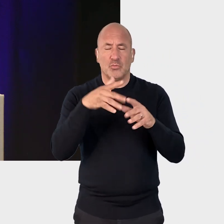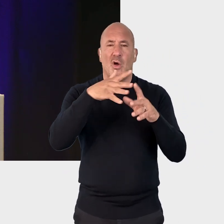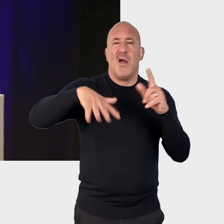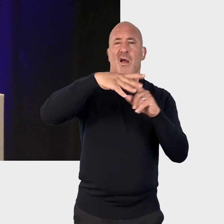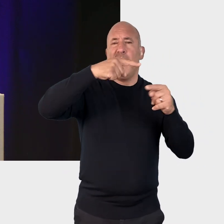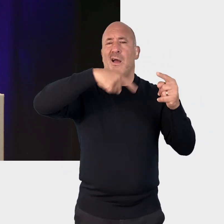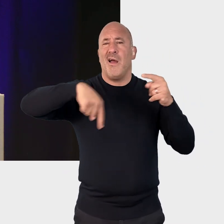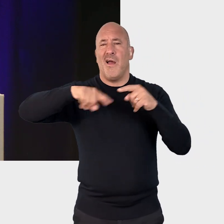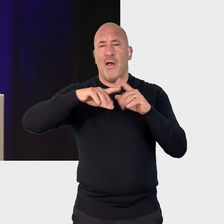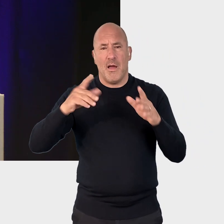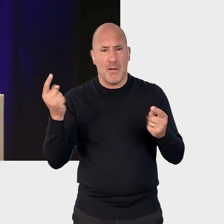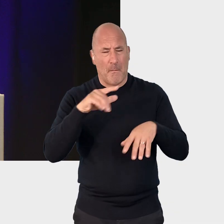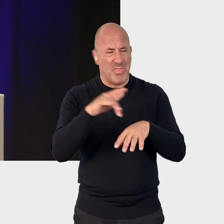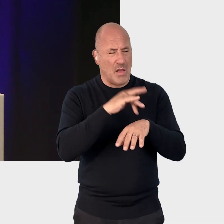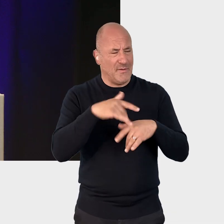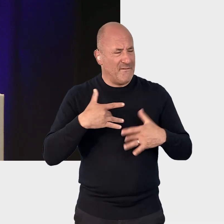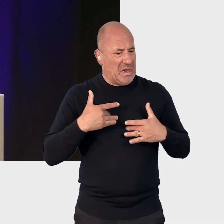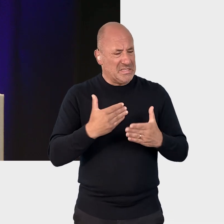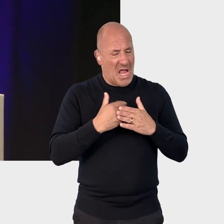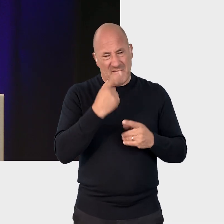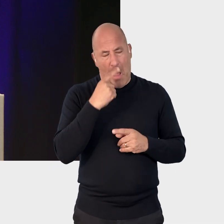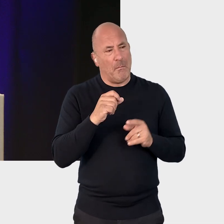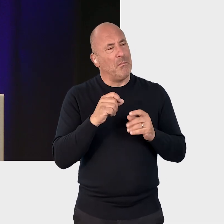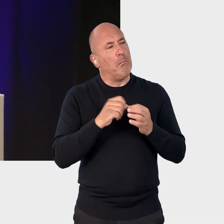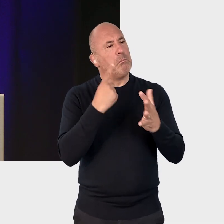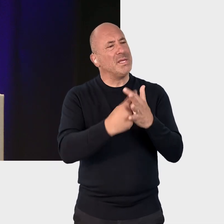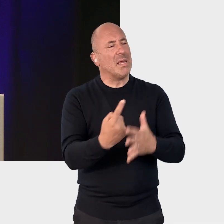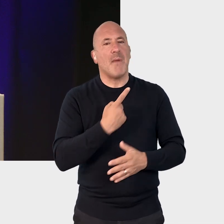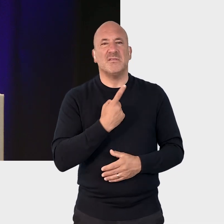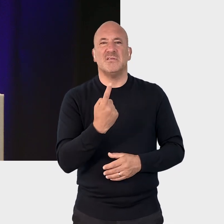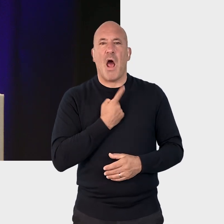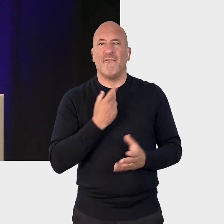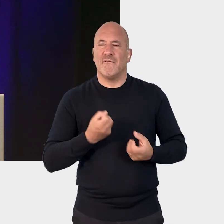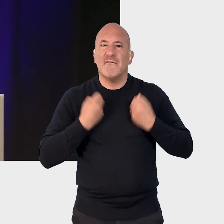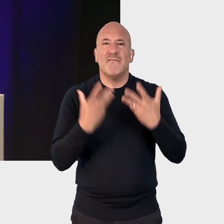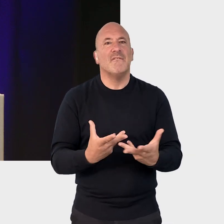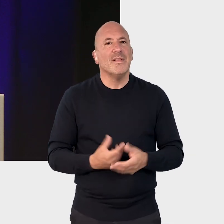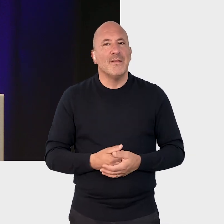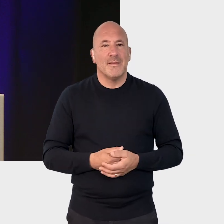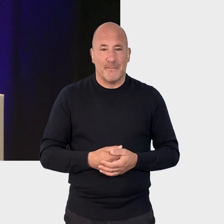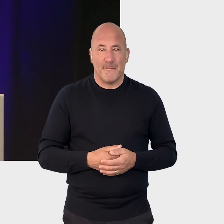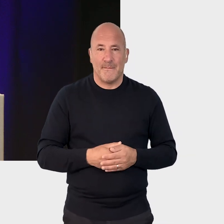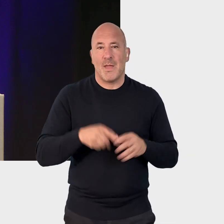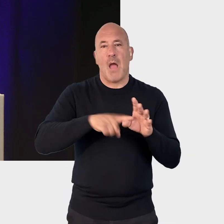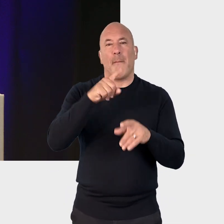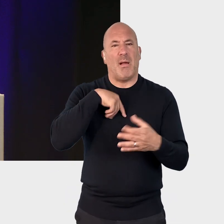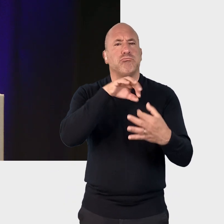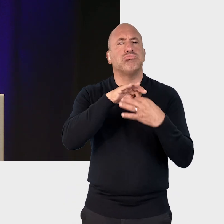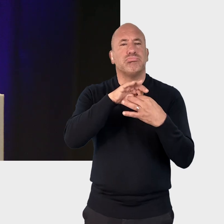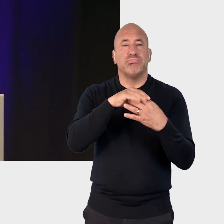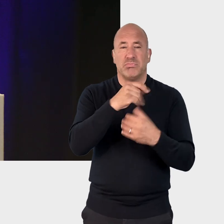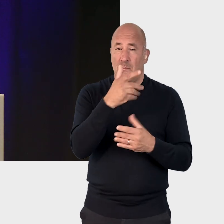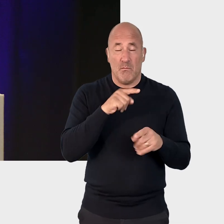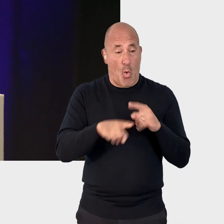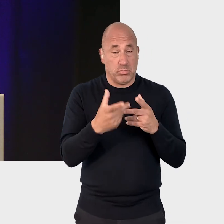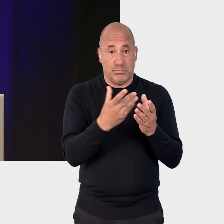and it's that young people and the communities around them feeling safe to come to the theatre and fully be themselves. The young